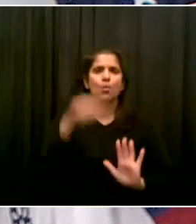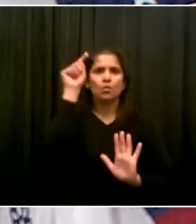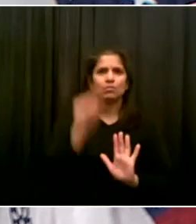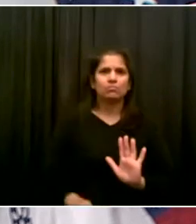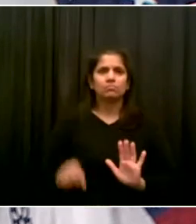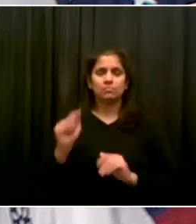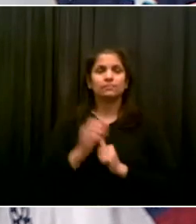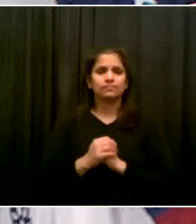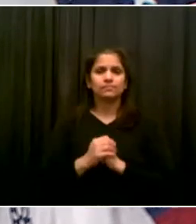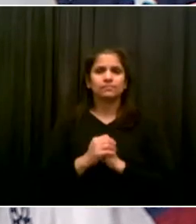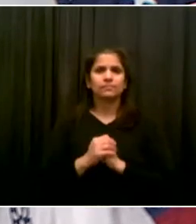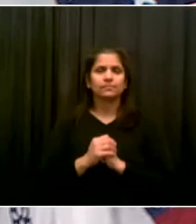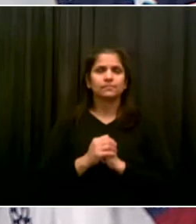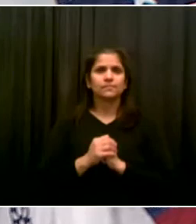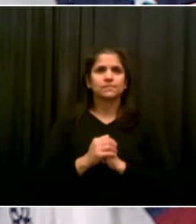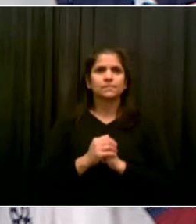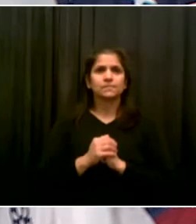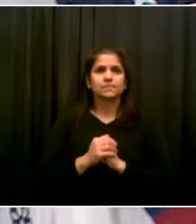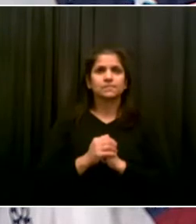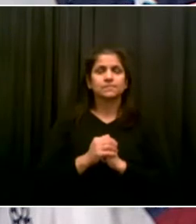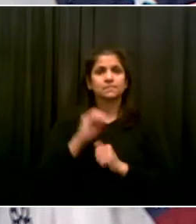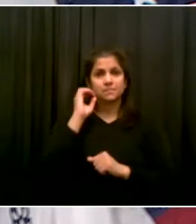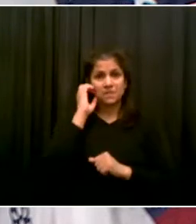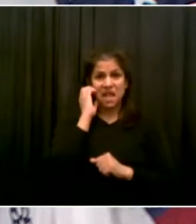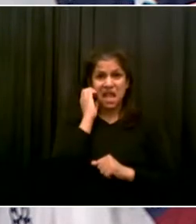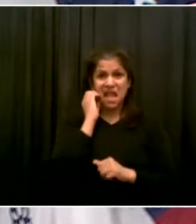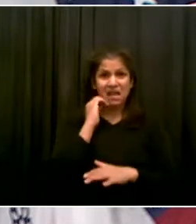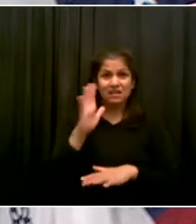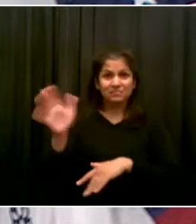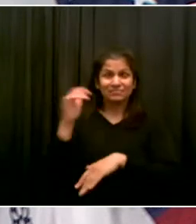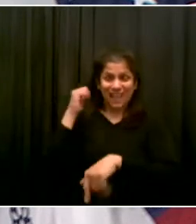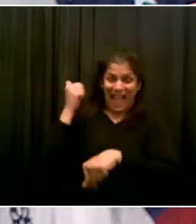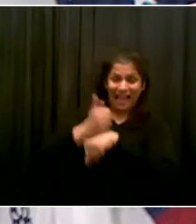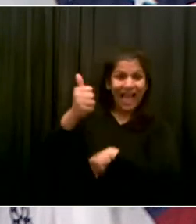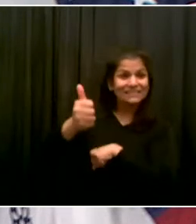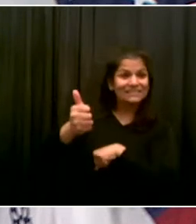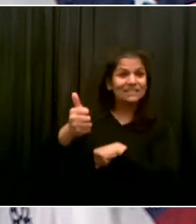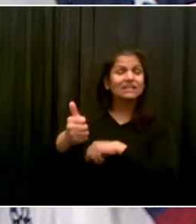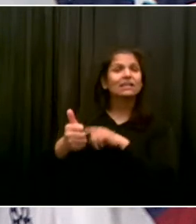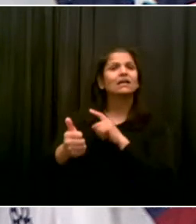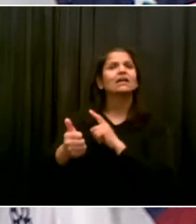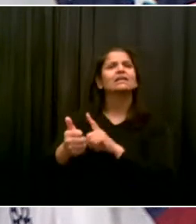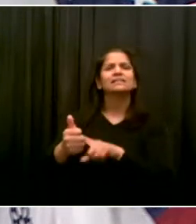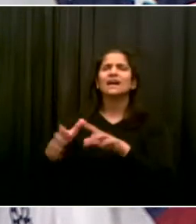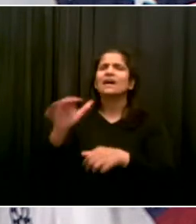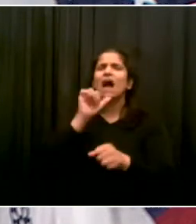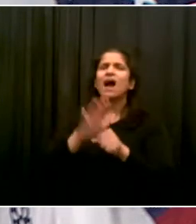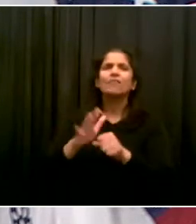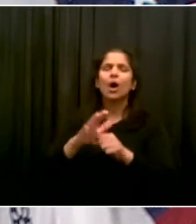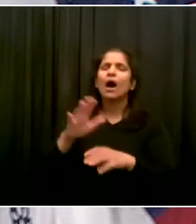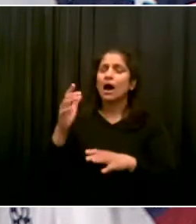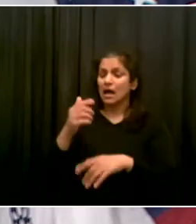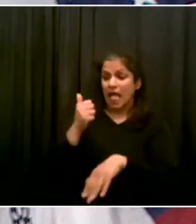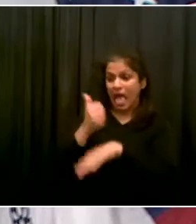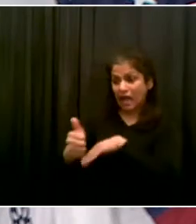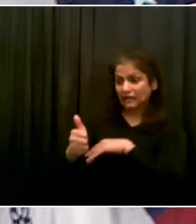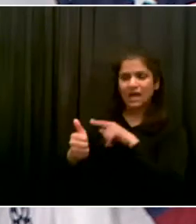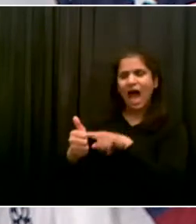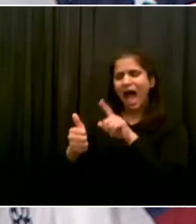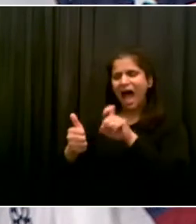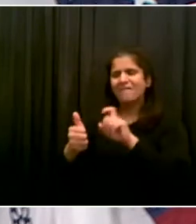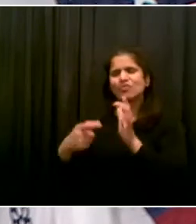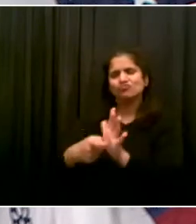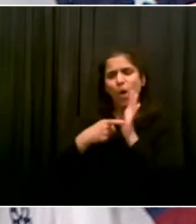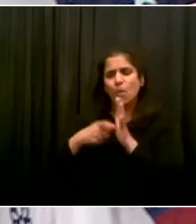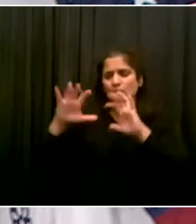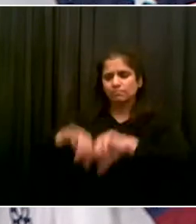Because allegation is allegation, but then when there's investigation, you know, it determines what happens next. And it's good to show people the results so they